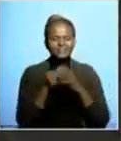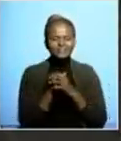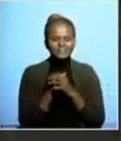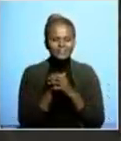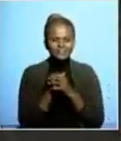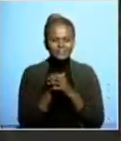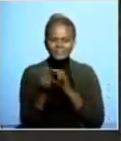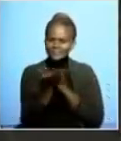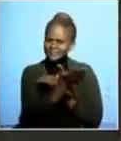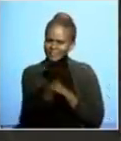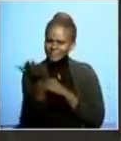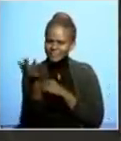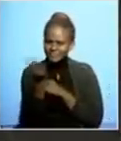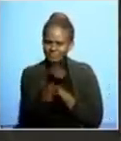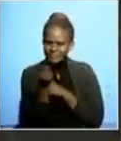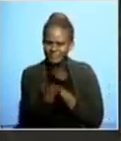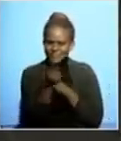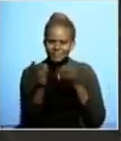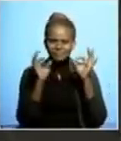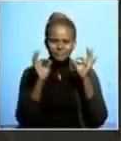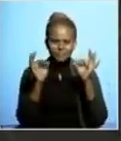you two distinguished ladies.